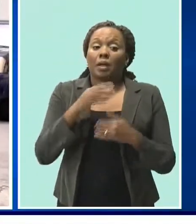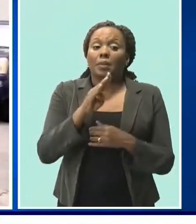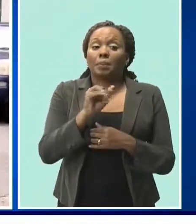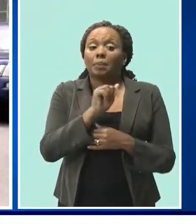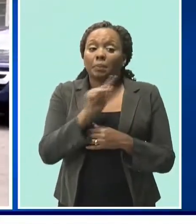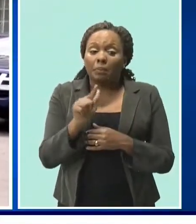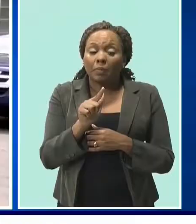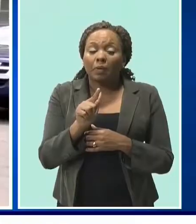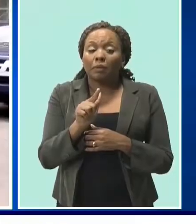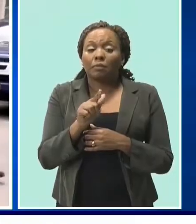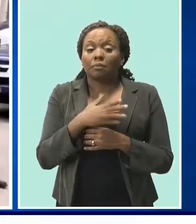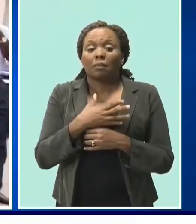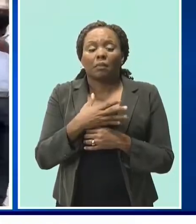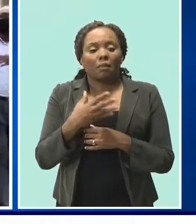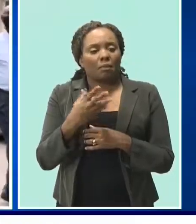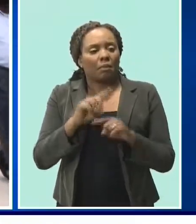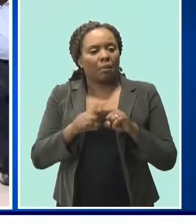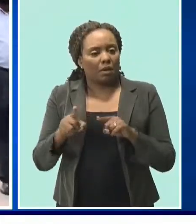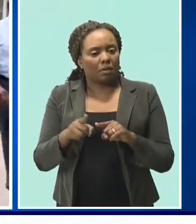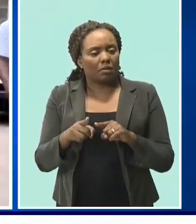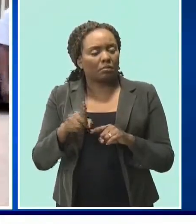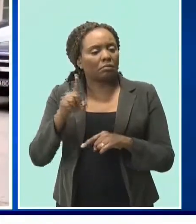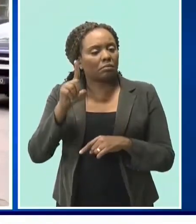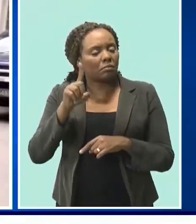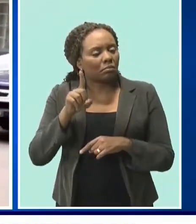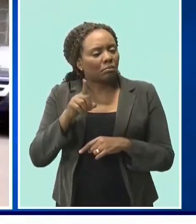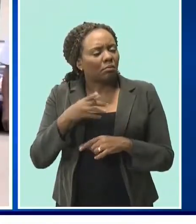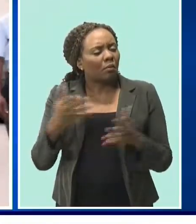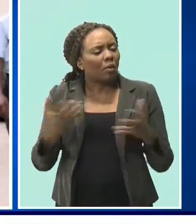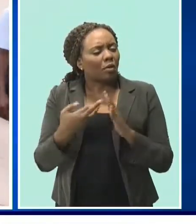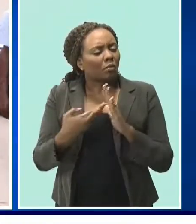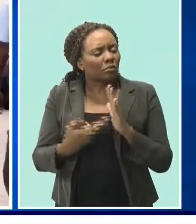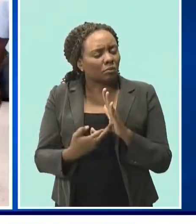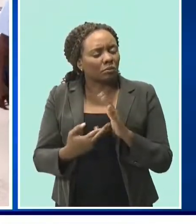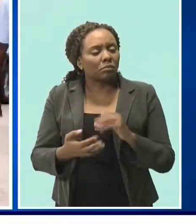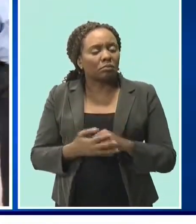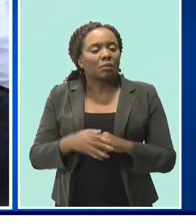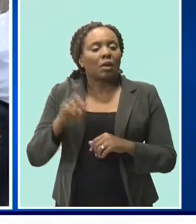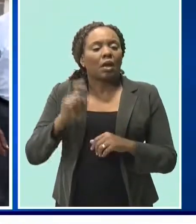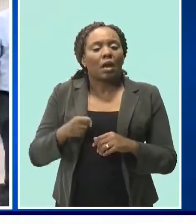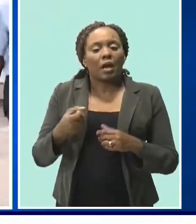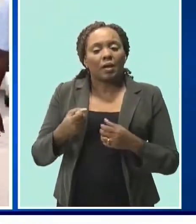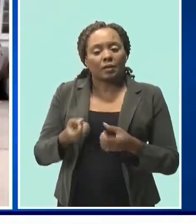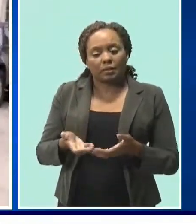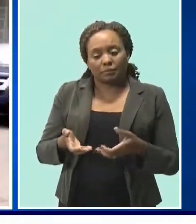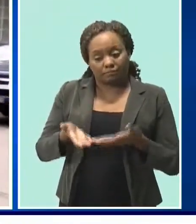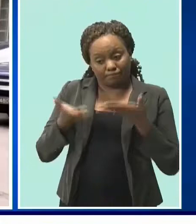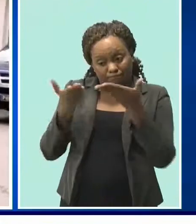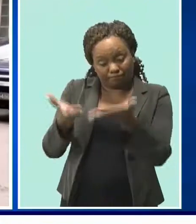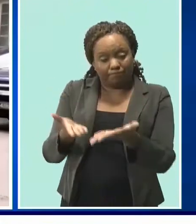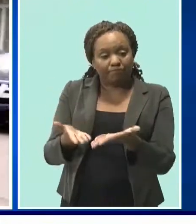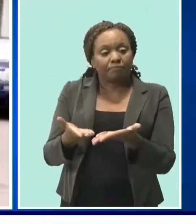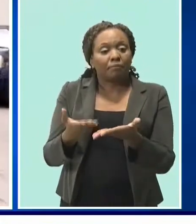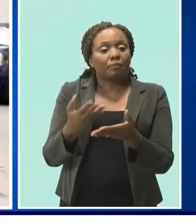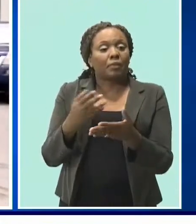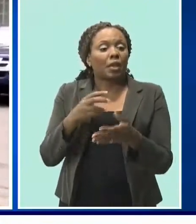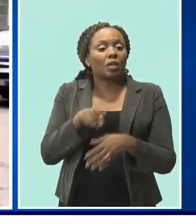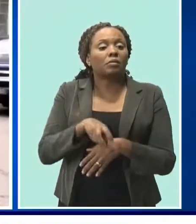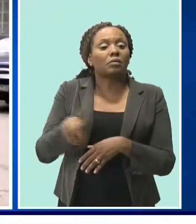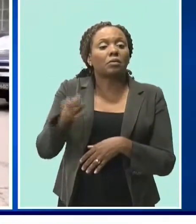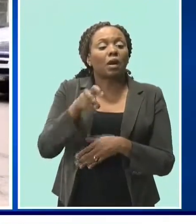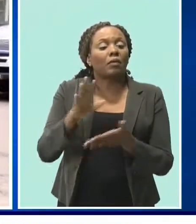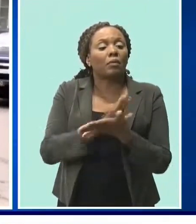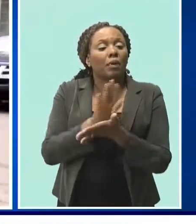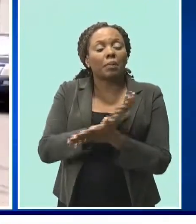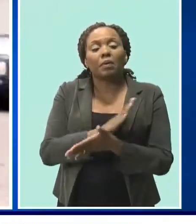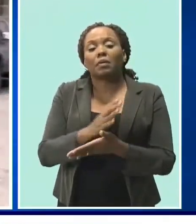sureties, and as part of the bail conditions, the former insurance executive was ordered to surrender his travel documents and report to the Glebe Police